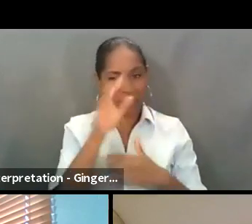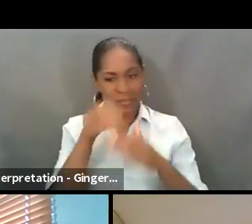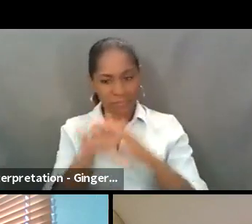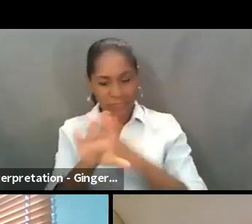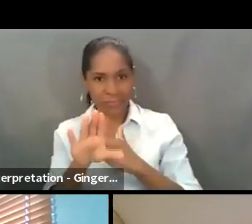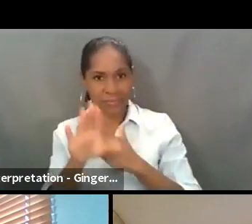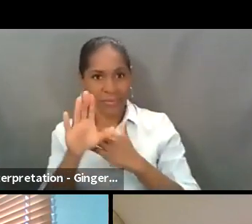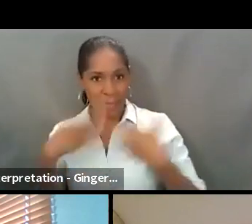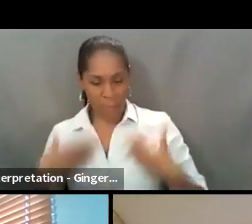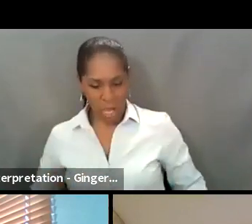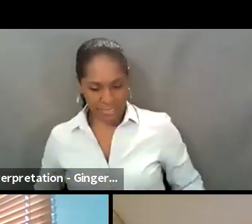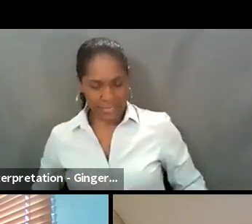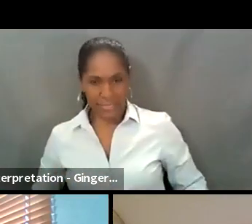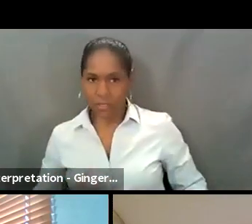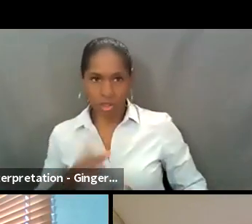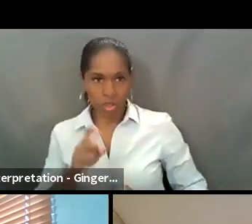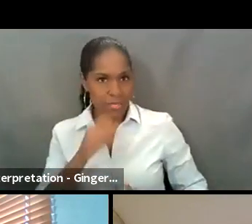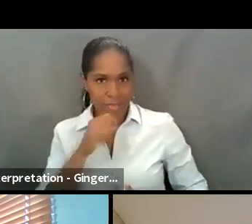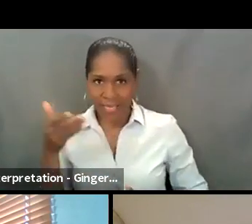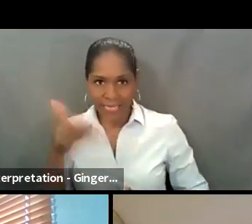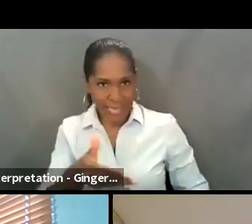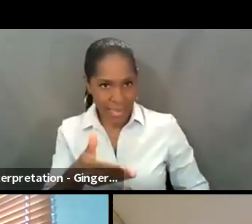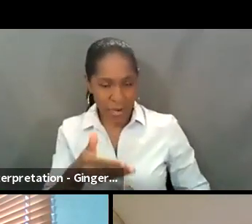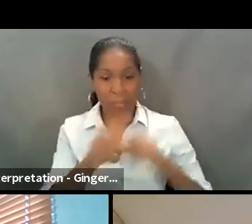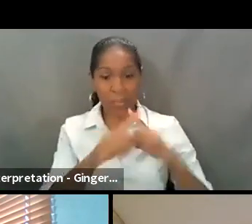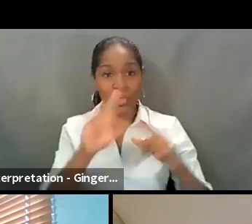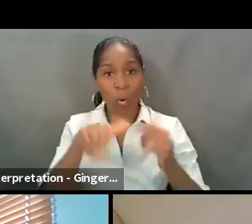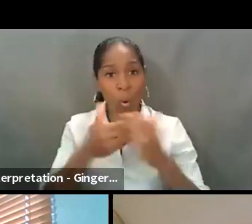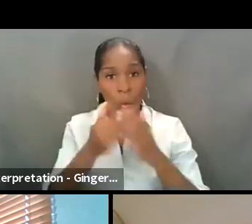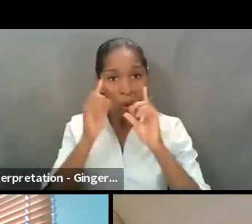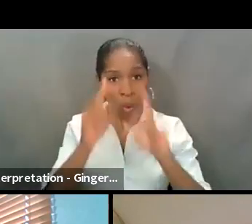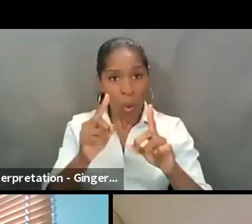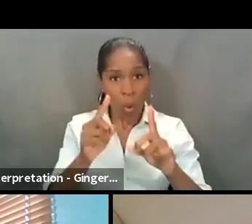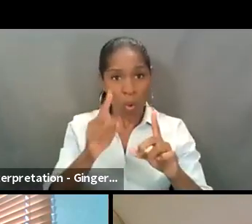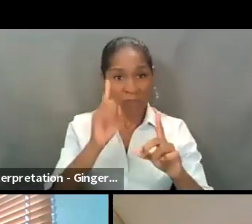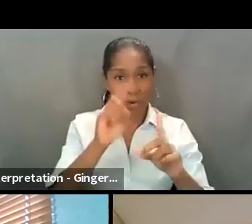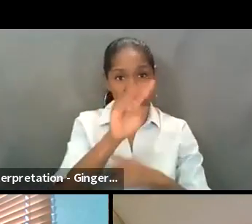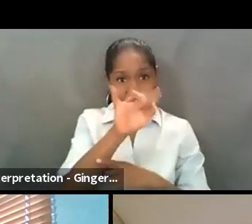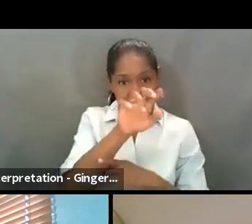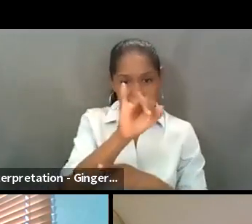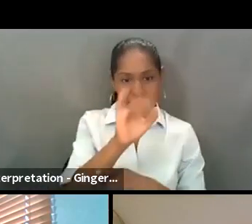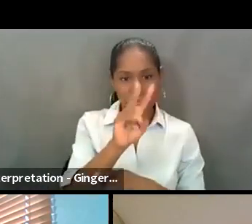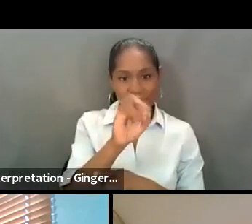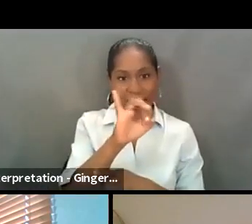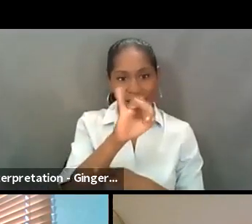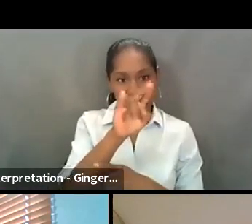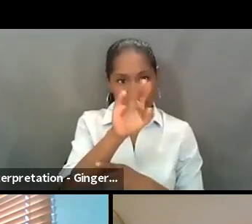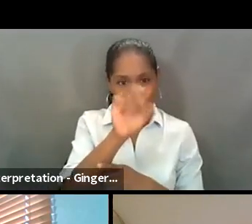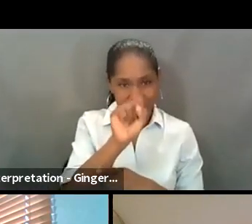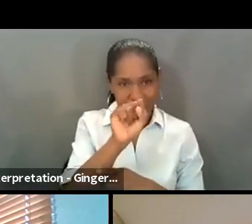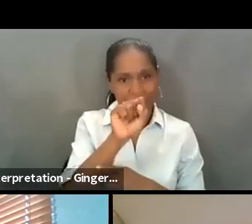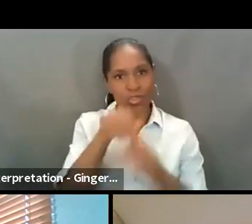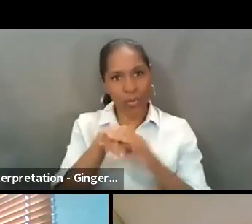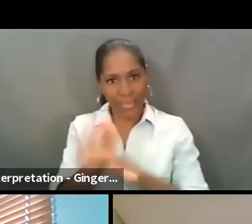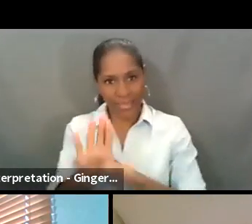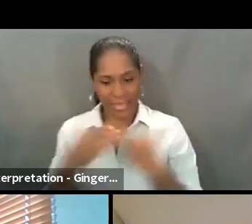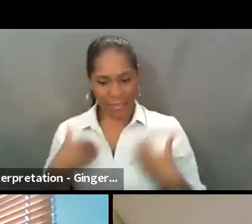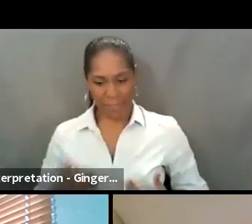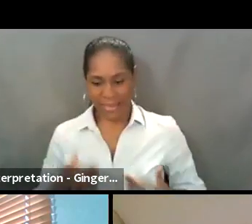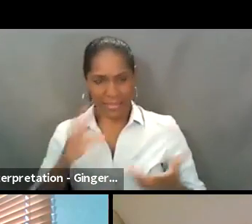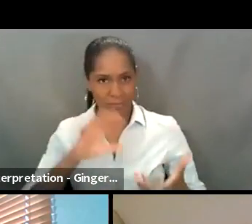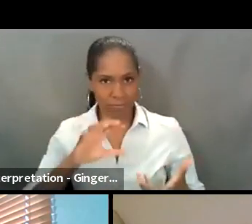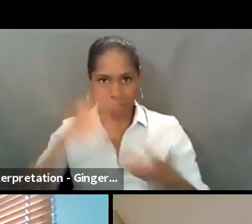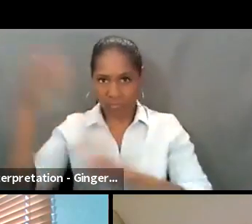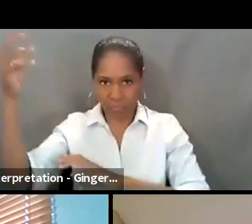in the body, its whole goal is to get in and dismantle it so that it can't so that the virus doesn't exist anymore and can't do its